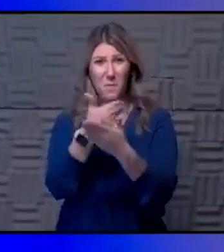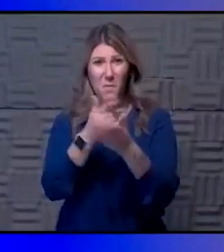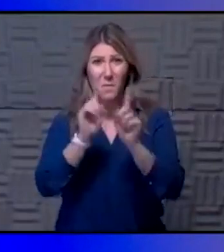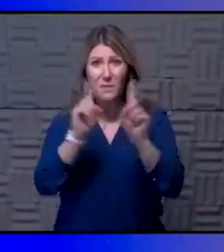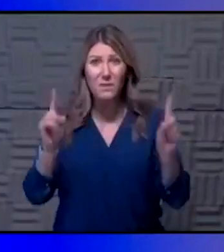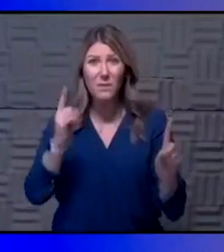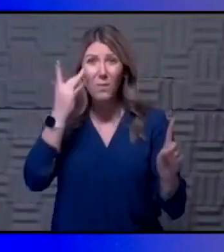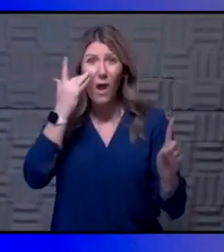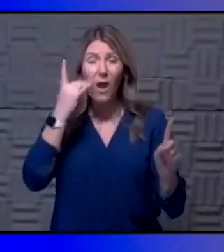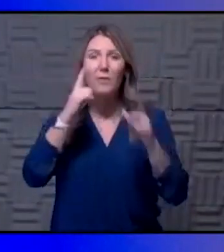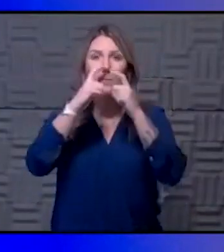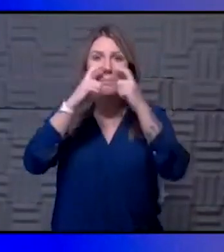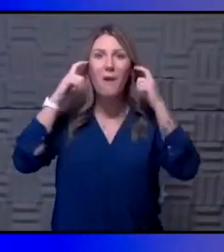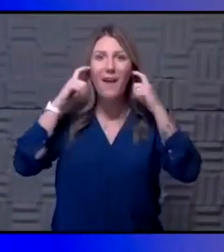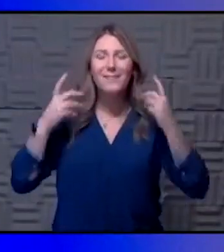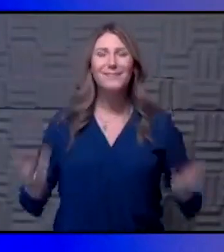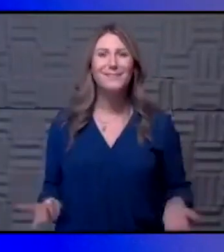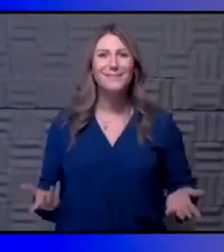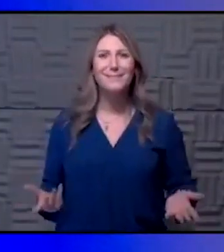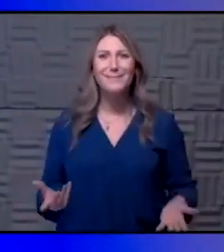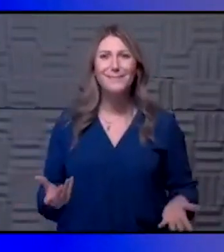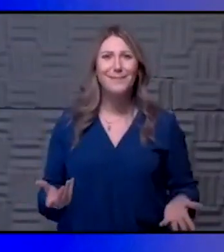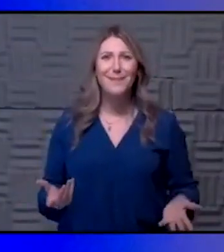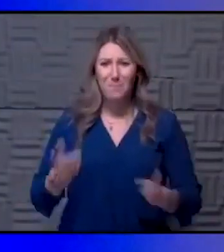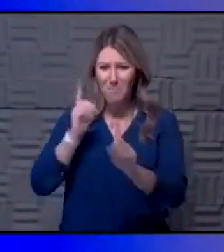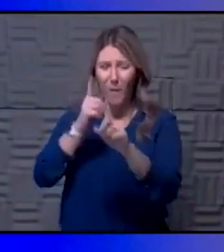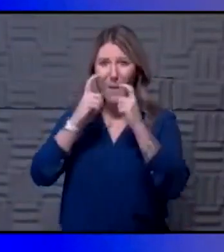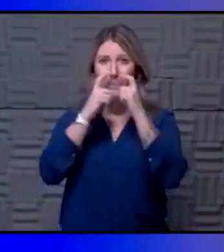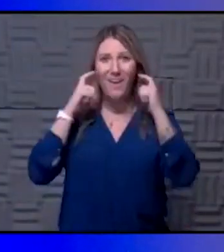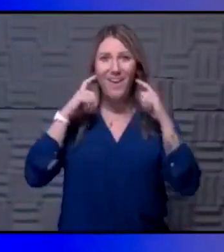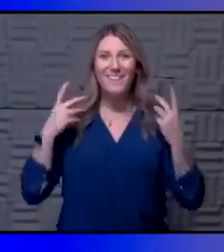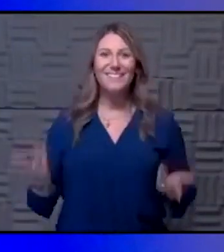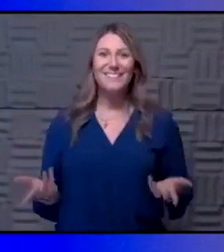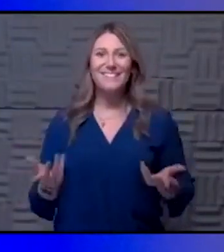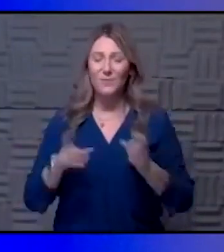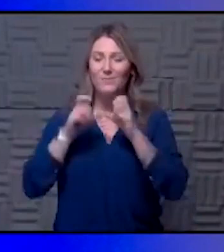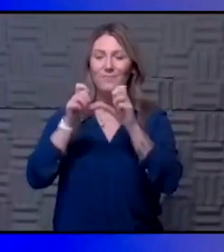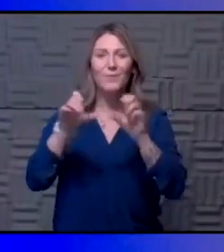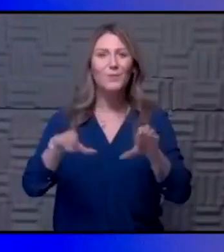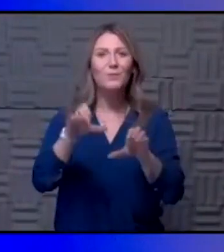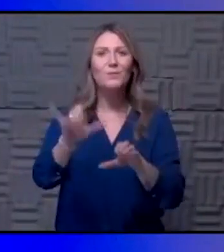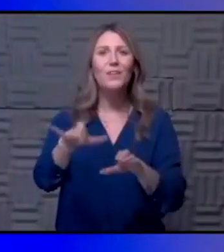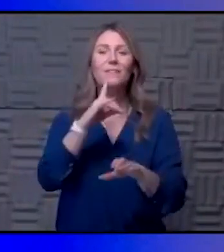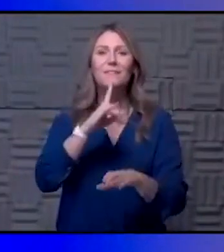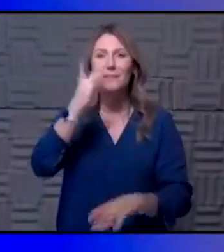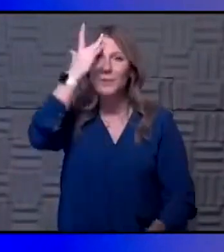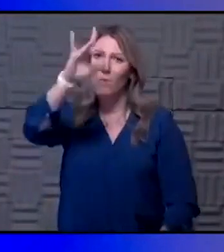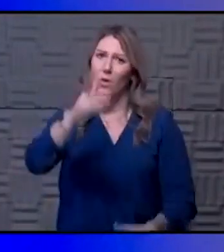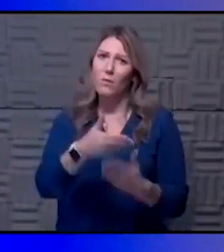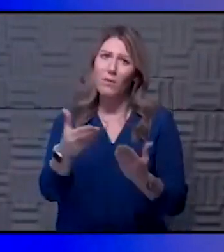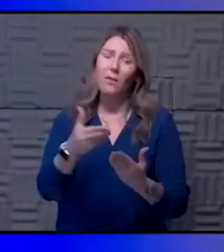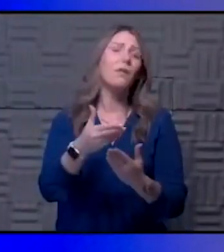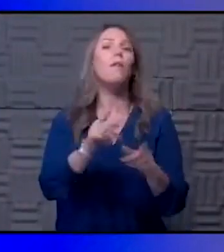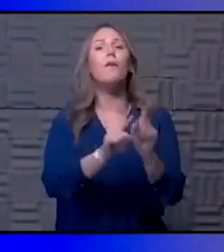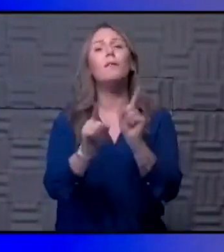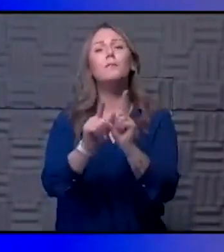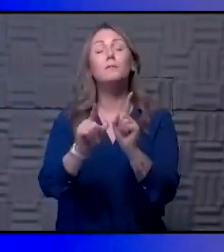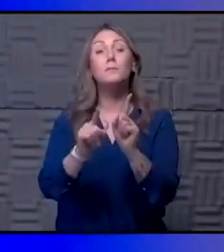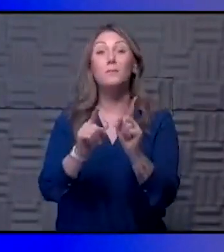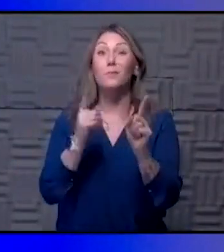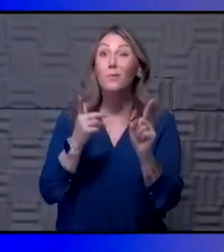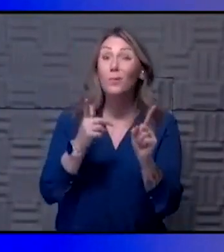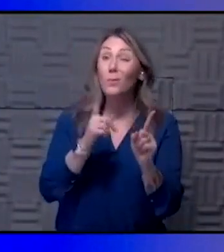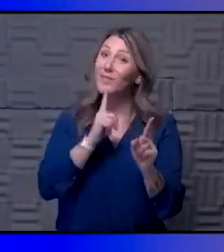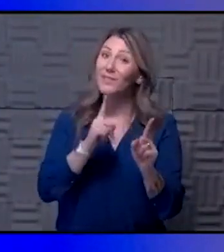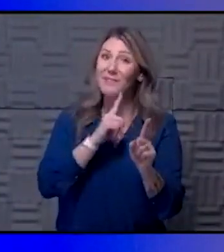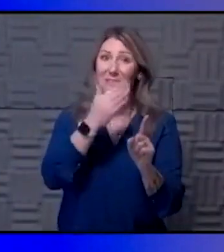because of the mask, the foundation of the masking. So continuing to do that is going to be the smartest thing. And it is going to be the best thing to